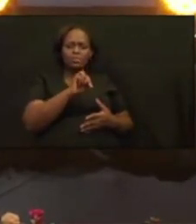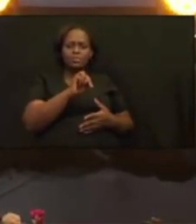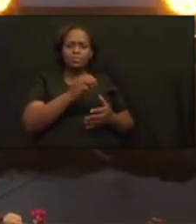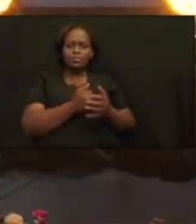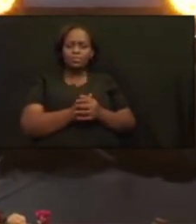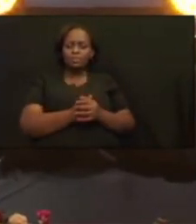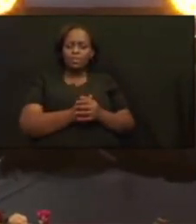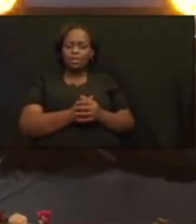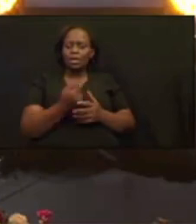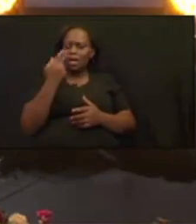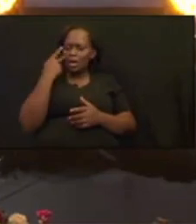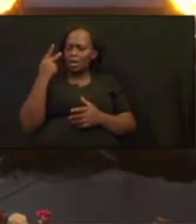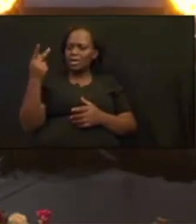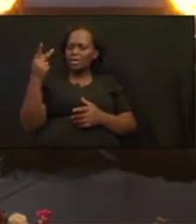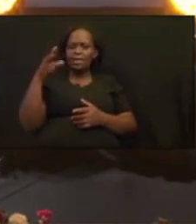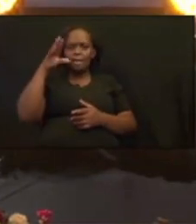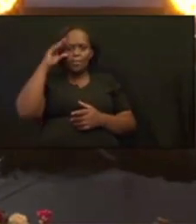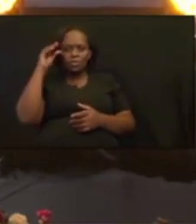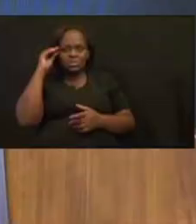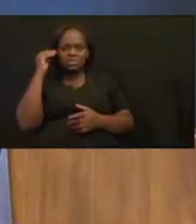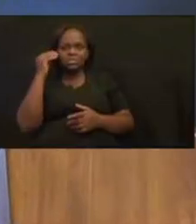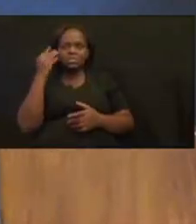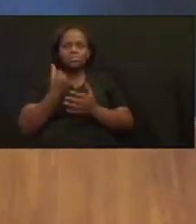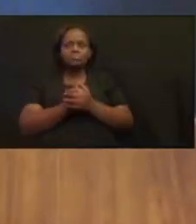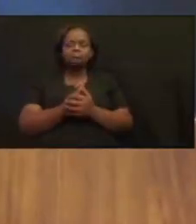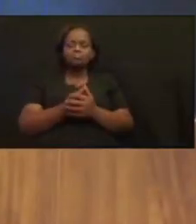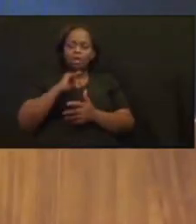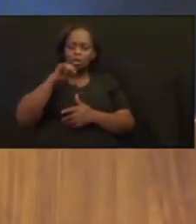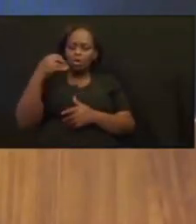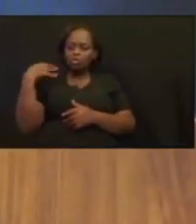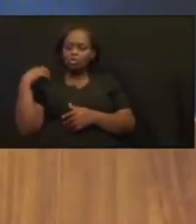Joseph. Look at Moses.